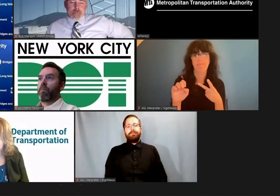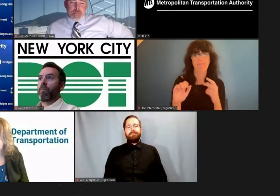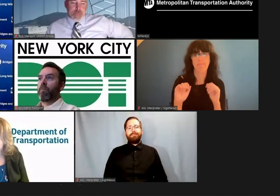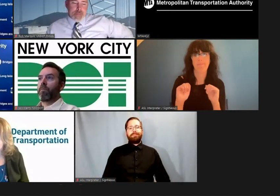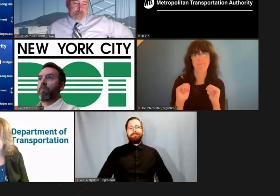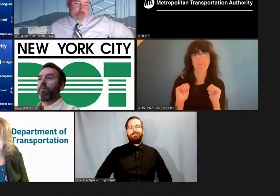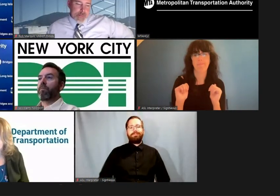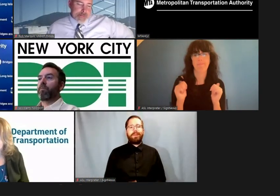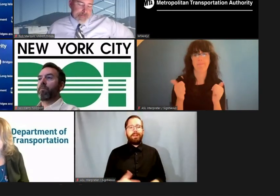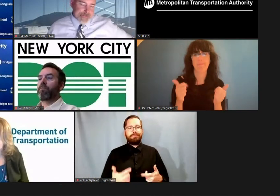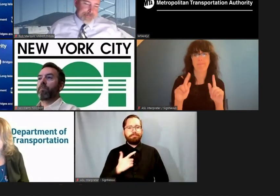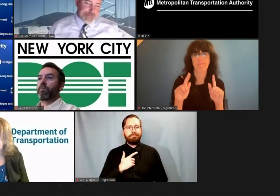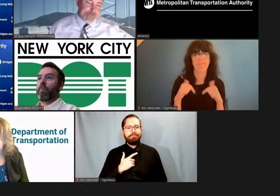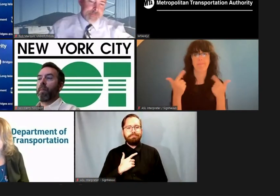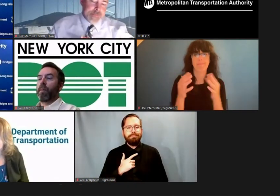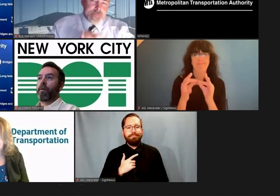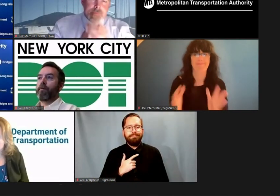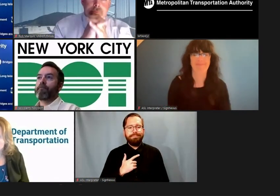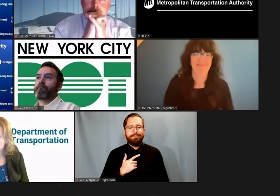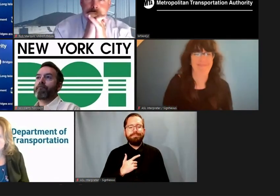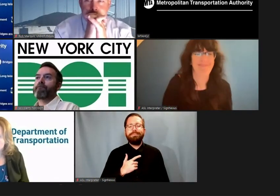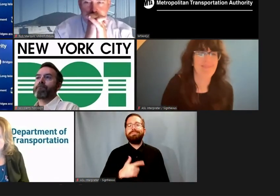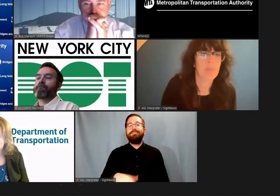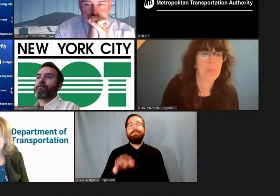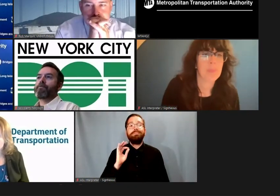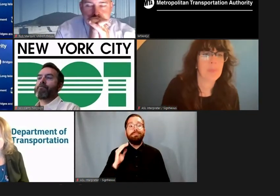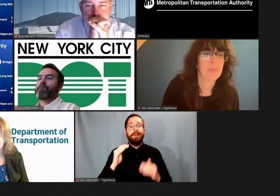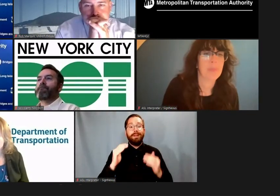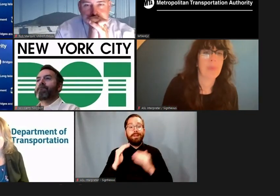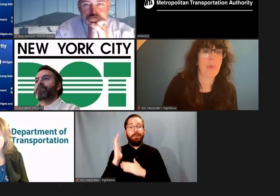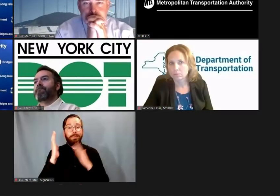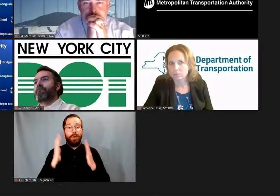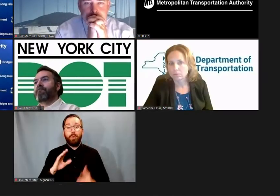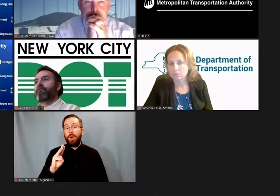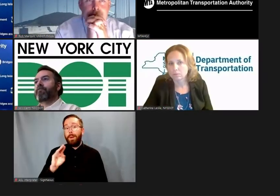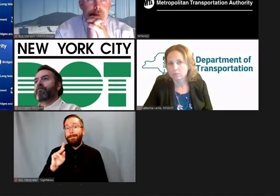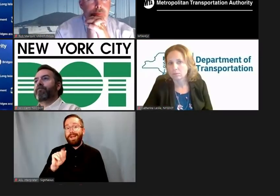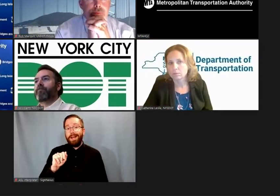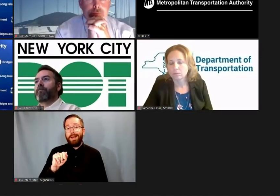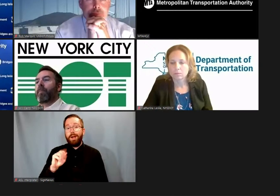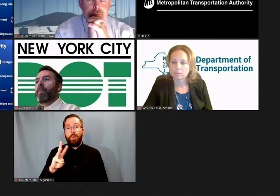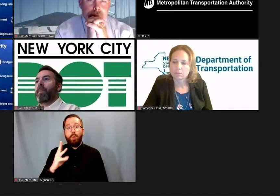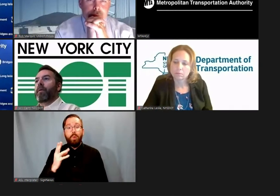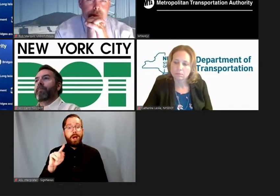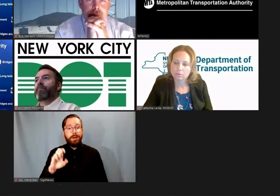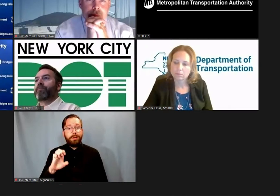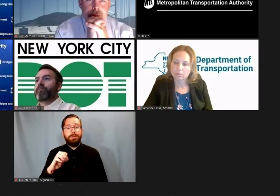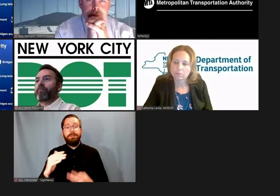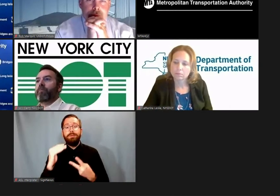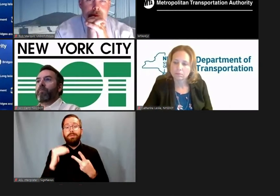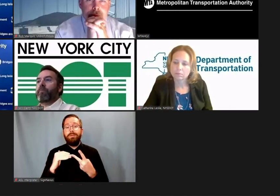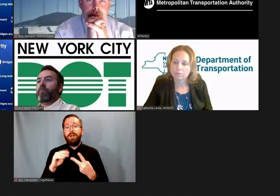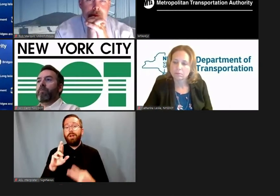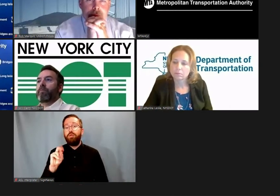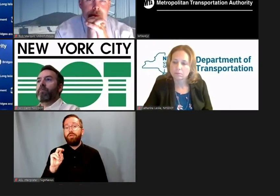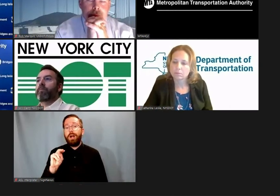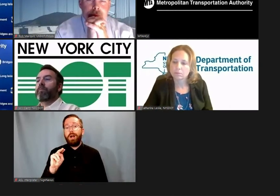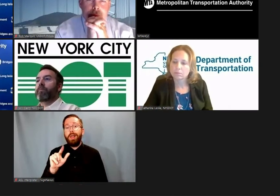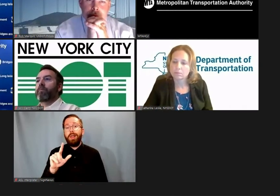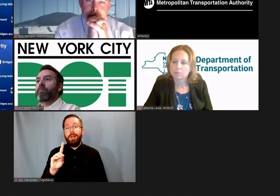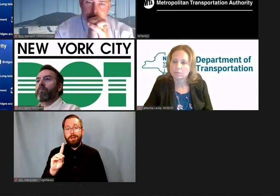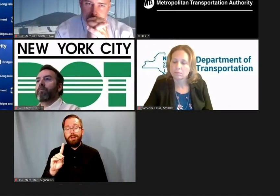the next speaker is mika white followed by ronald simoncini